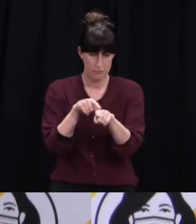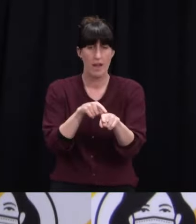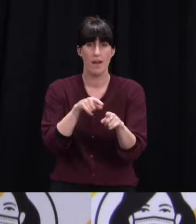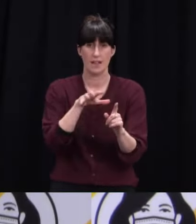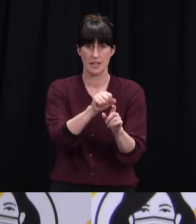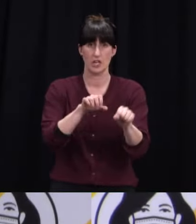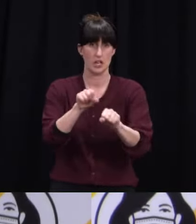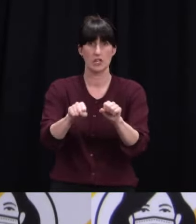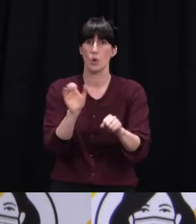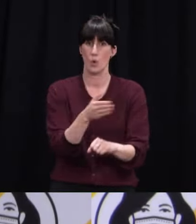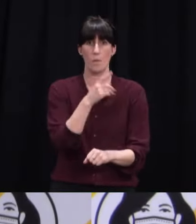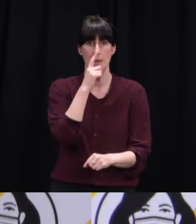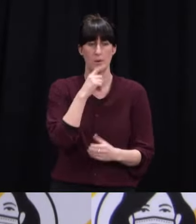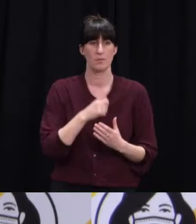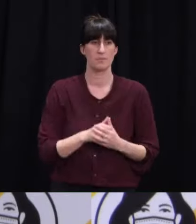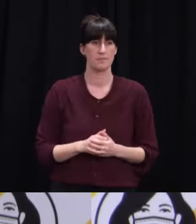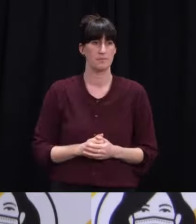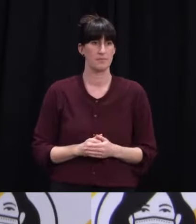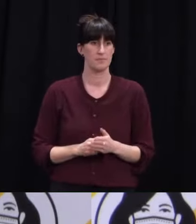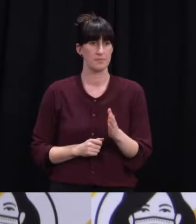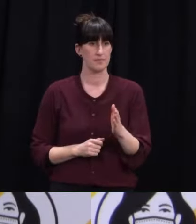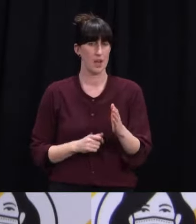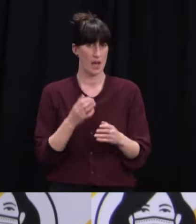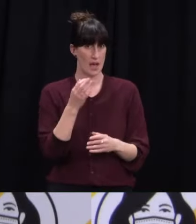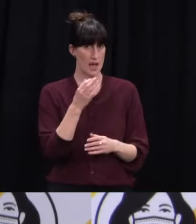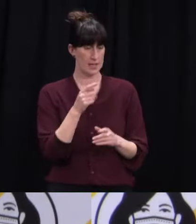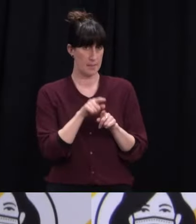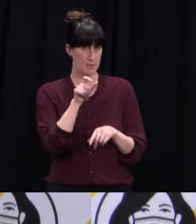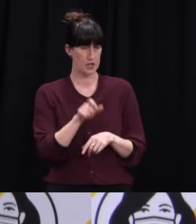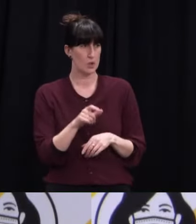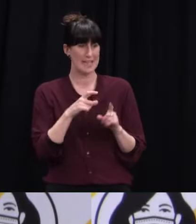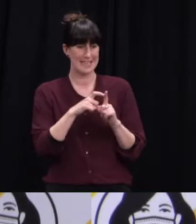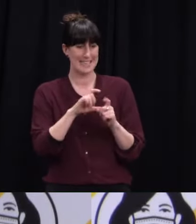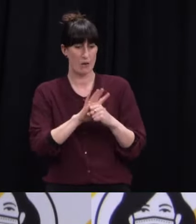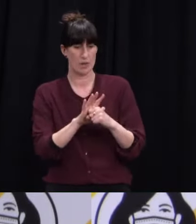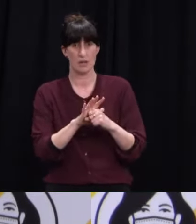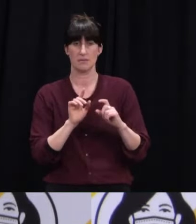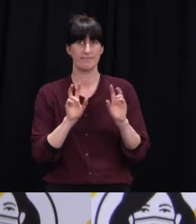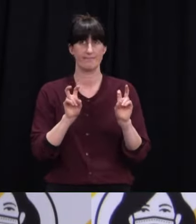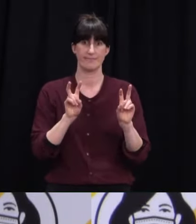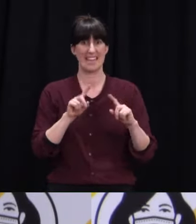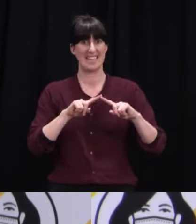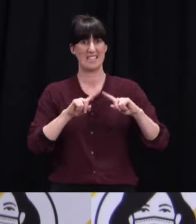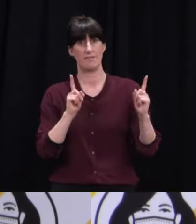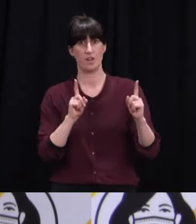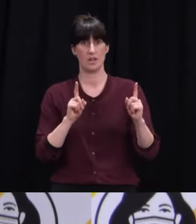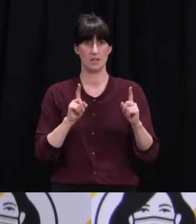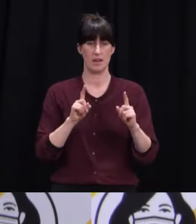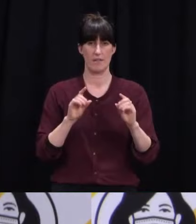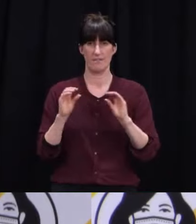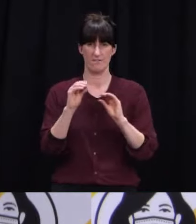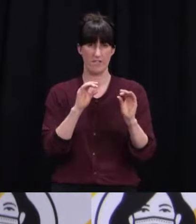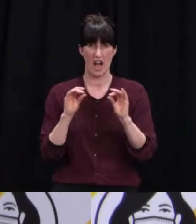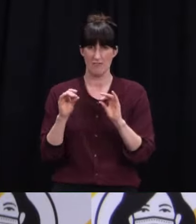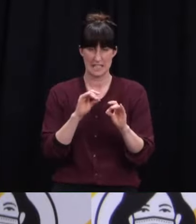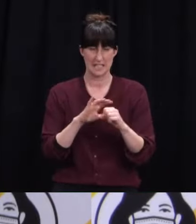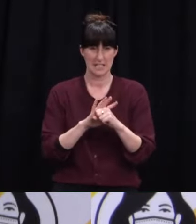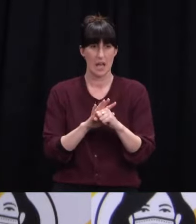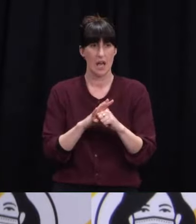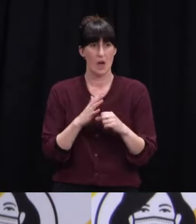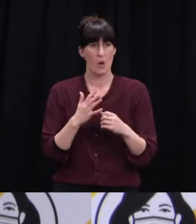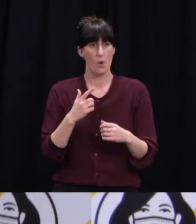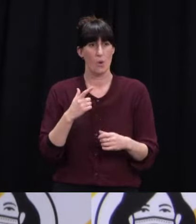like a different virus. Why wouldn't we have prepared for perhaps even more cases and even more contacts of those 1,000 cases a day instead